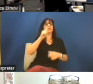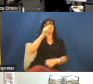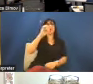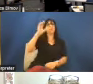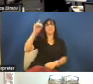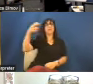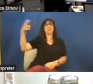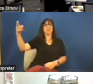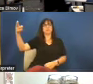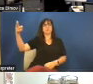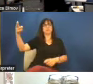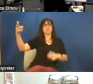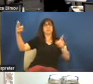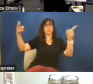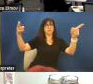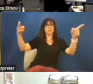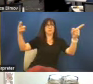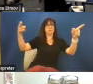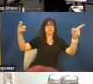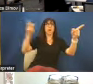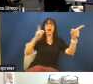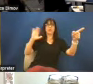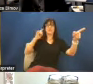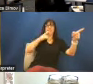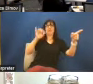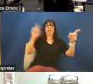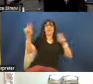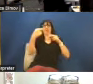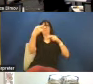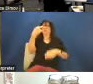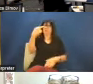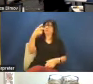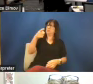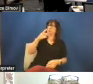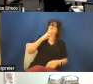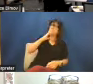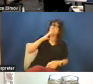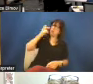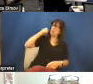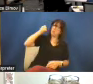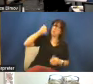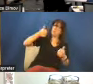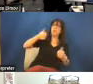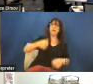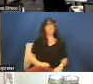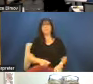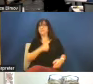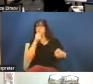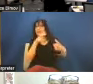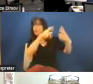of hearing. Because when I used to say that, they look at me, so are you a speech or audiologist? Yeah. I'm like, I'm